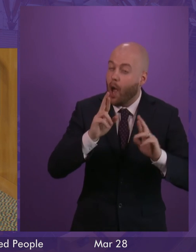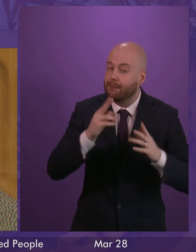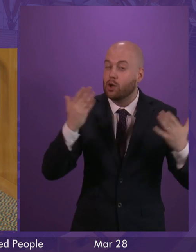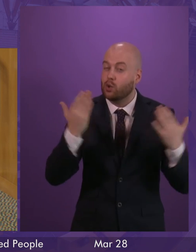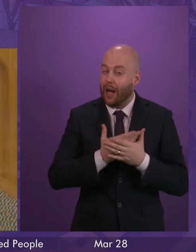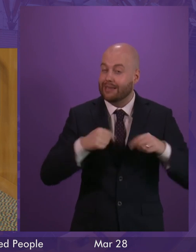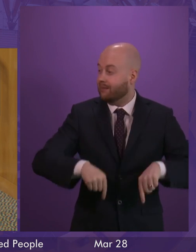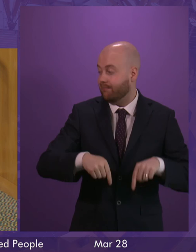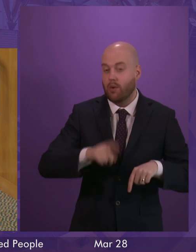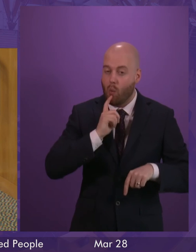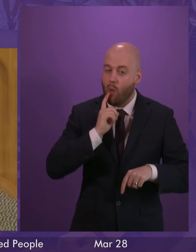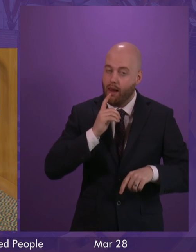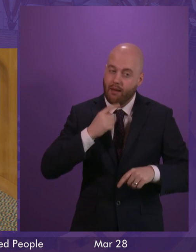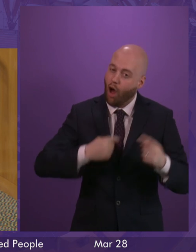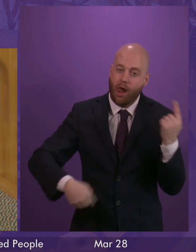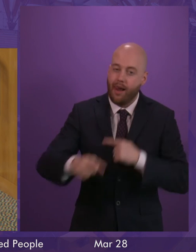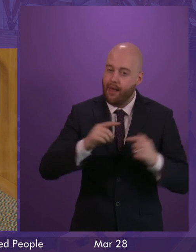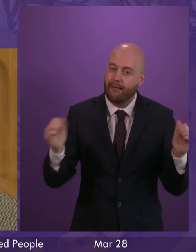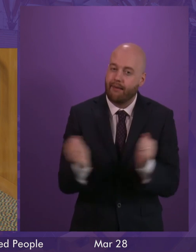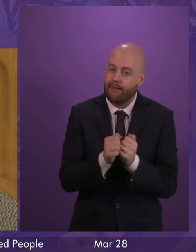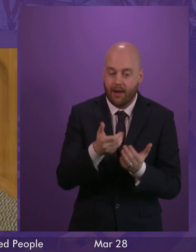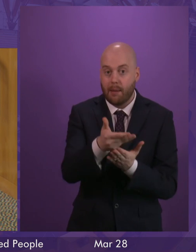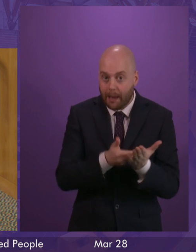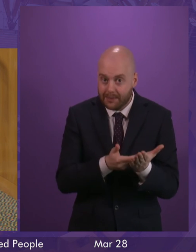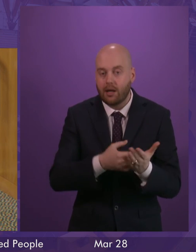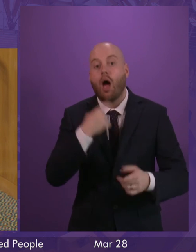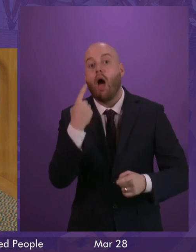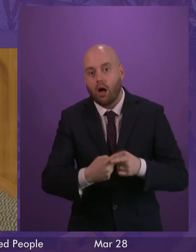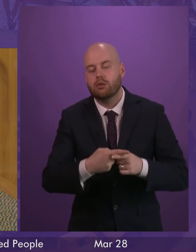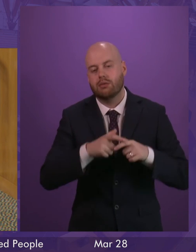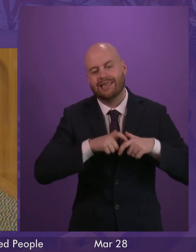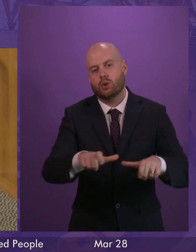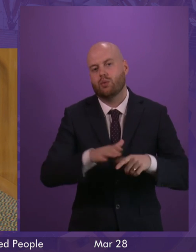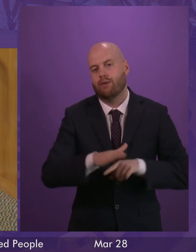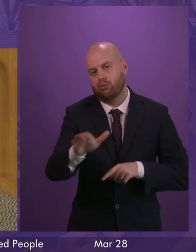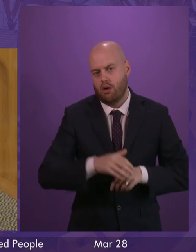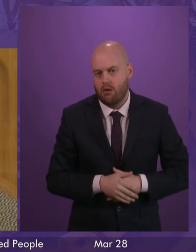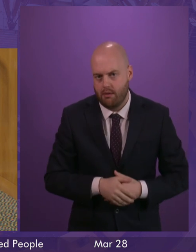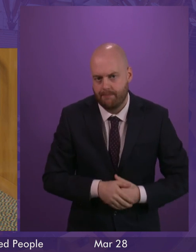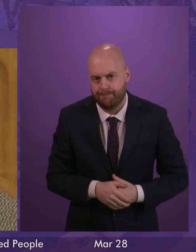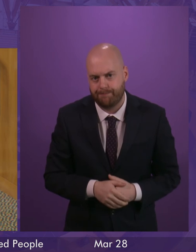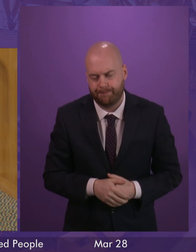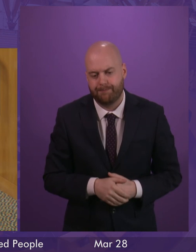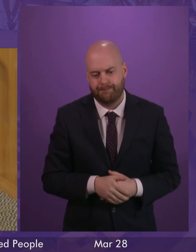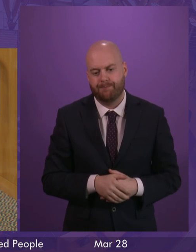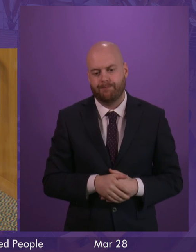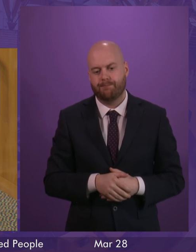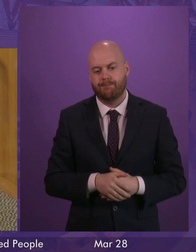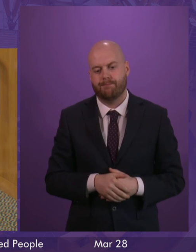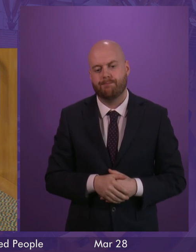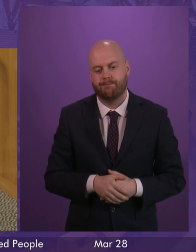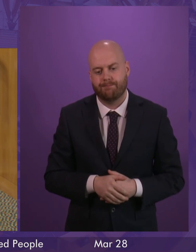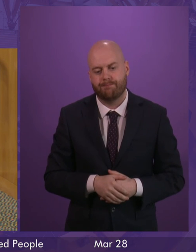just support in our amendment tonight, but support in taking that forward and making it a reality. Alex Cole Hamilton did